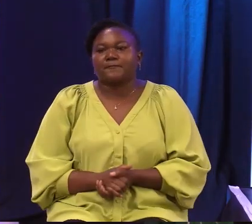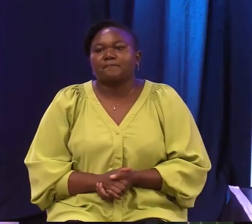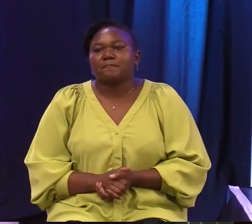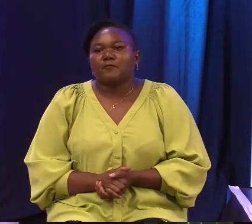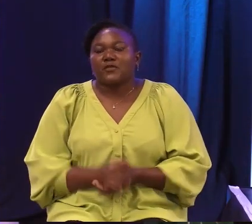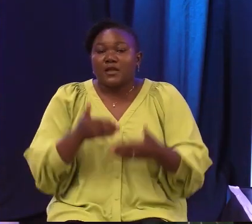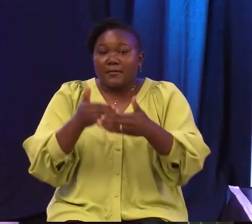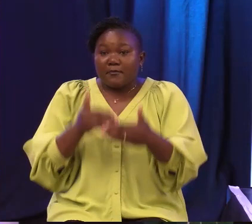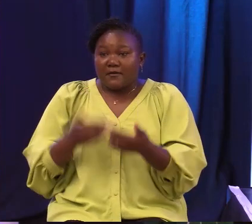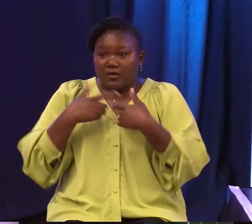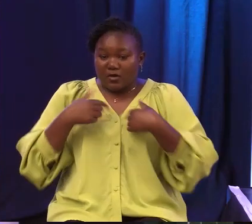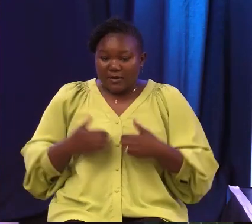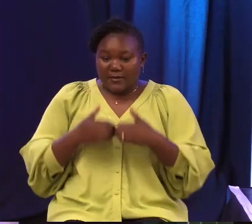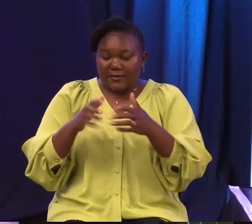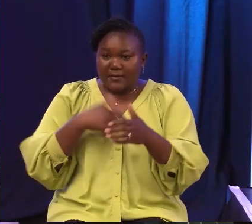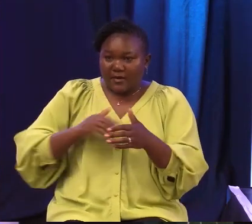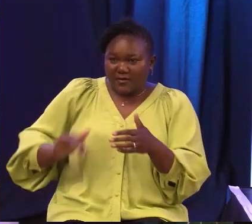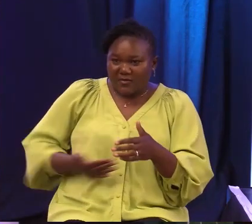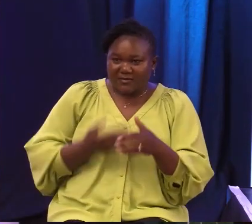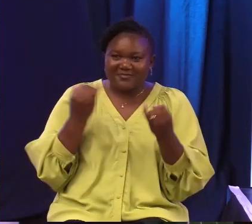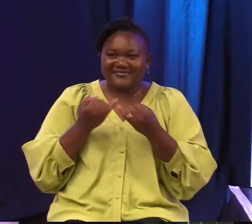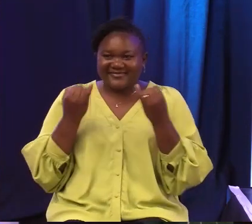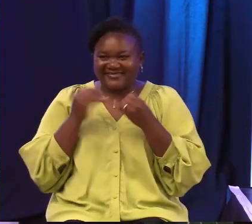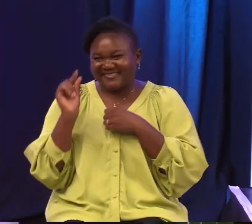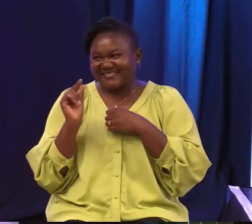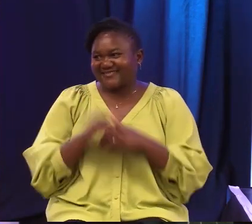Before we begin, I would just like to say a few jokes.